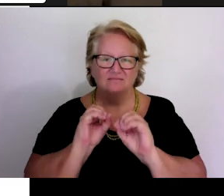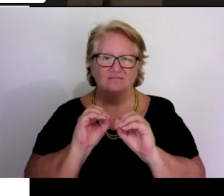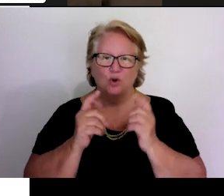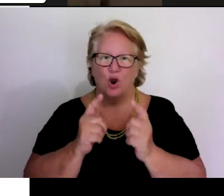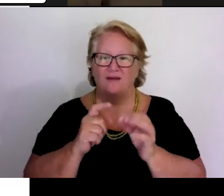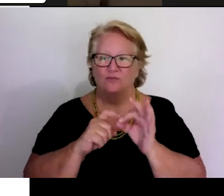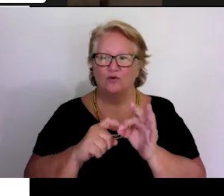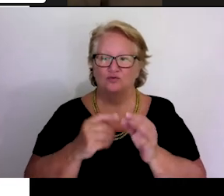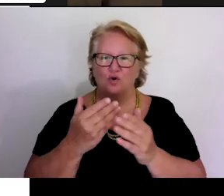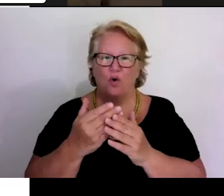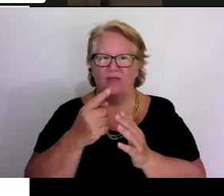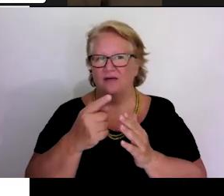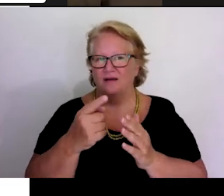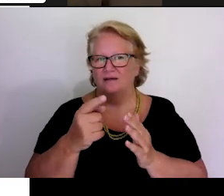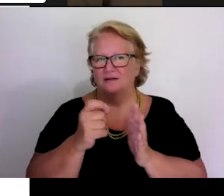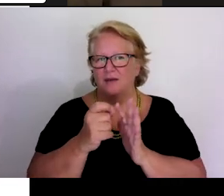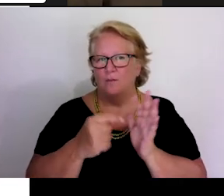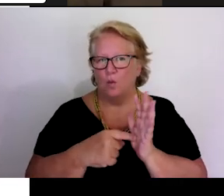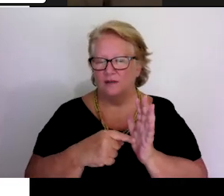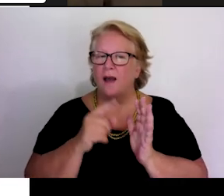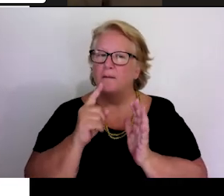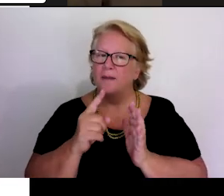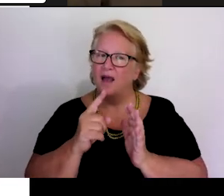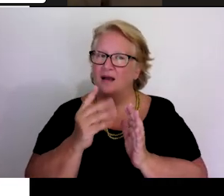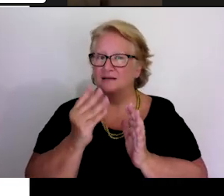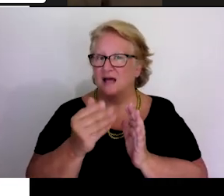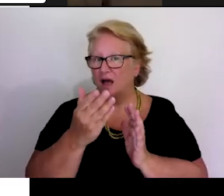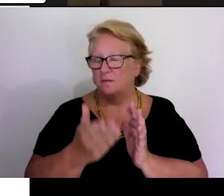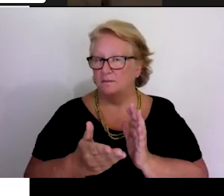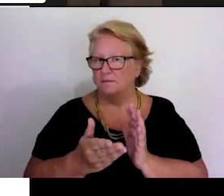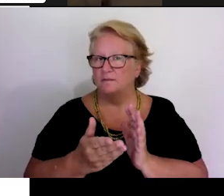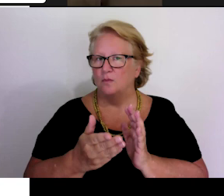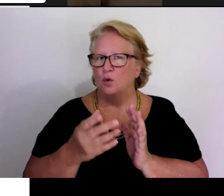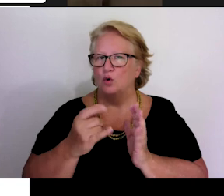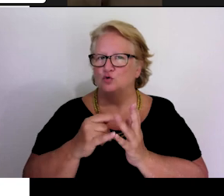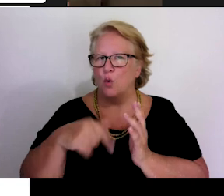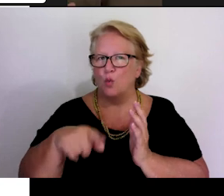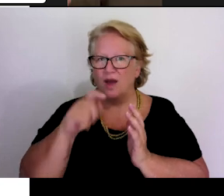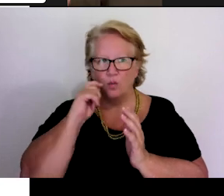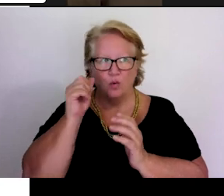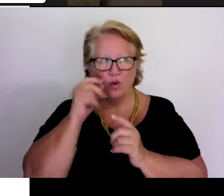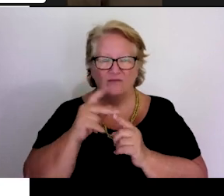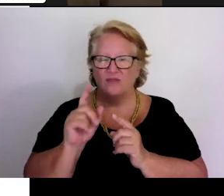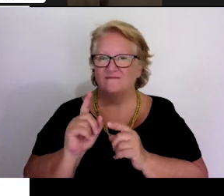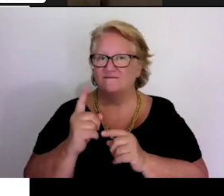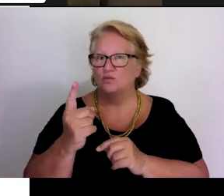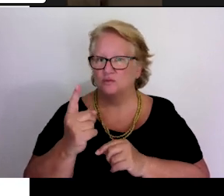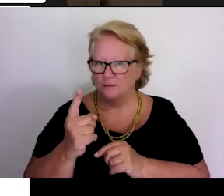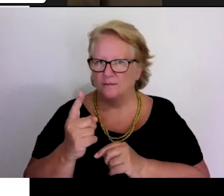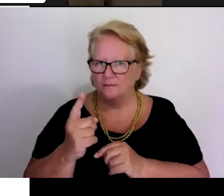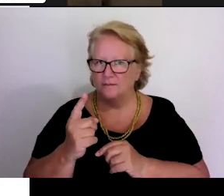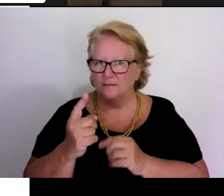the slides, but some examples are that we will know for the first time how